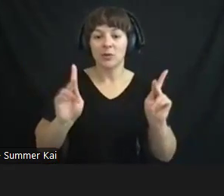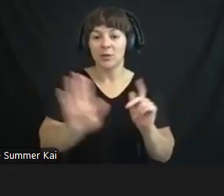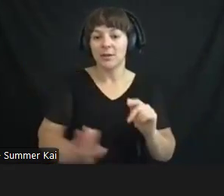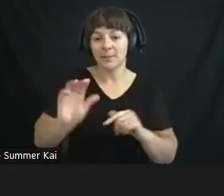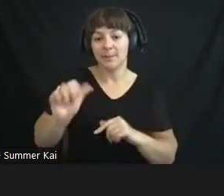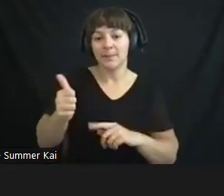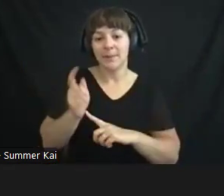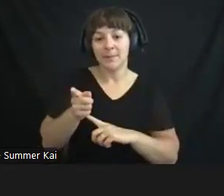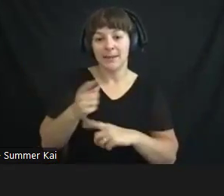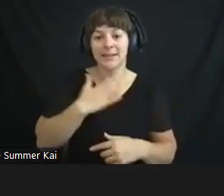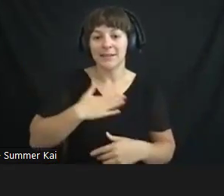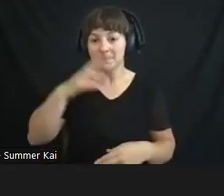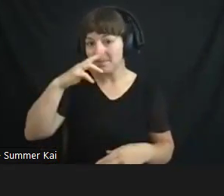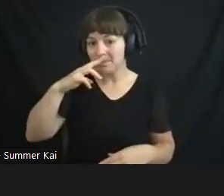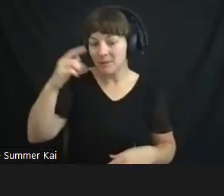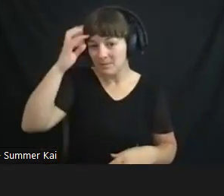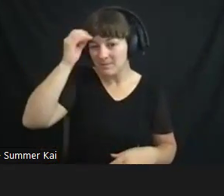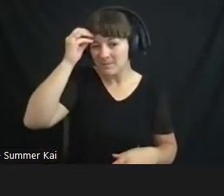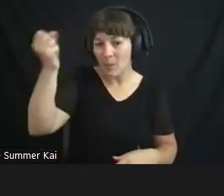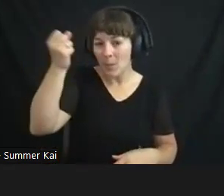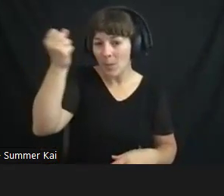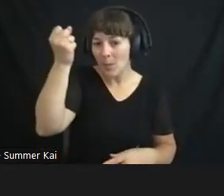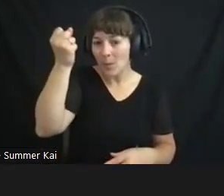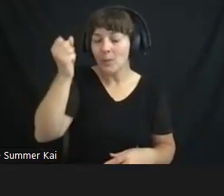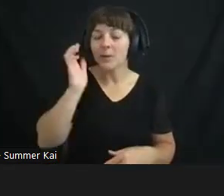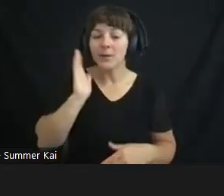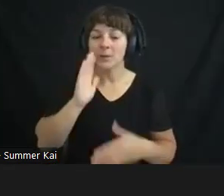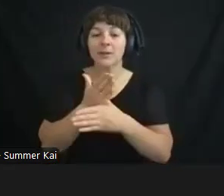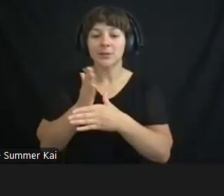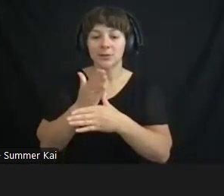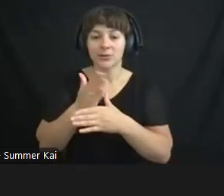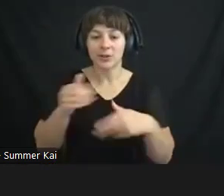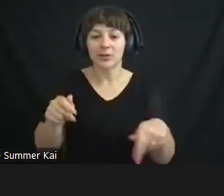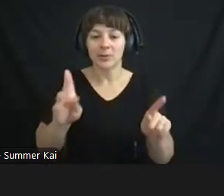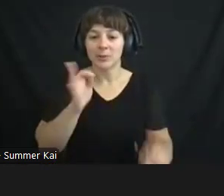please hold on to your thoughts and what you'd like to share then.